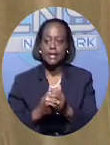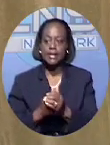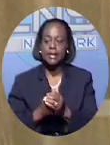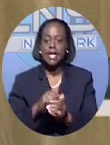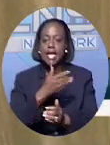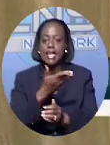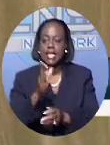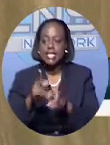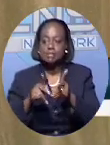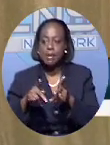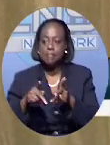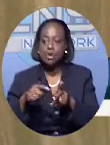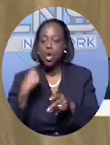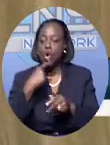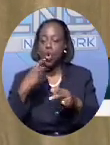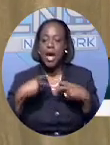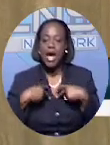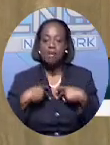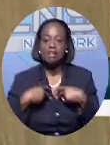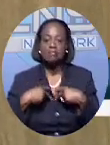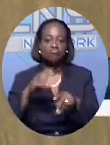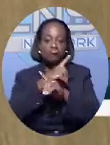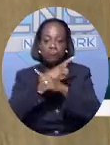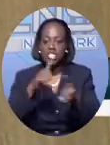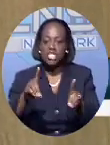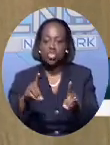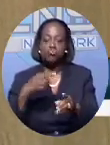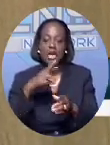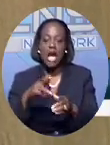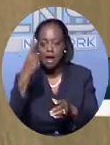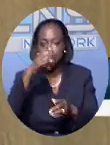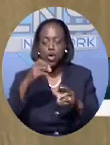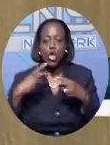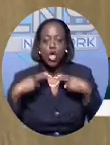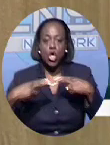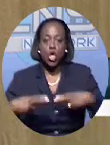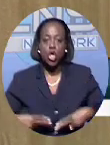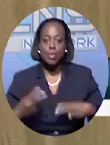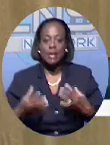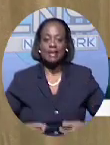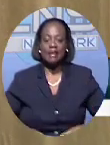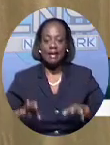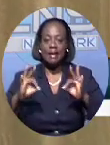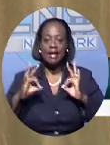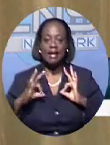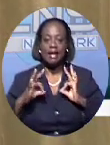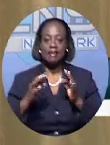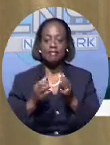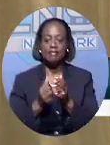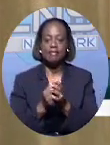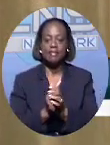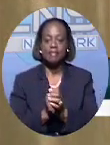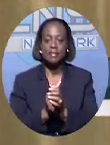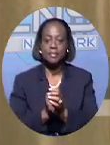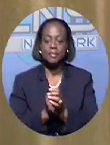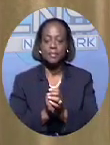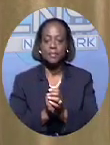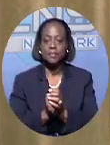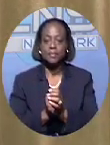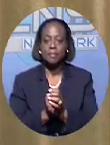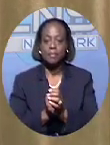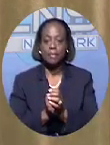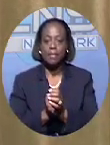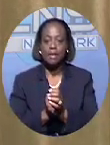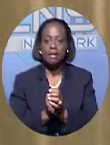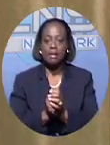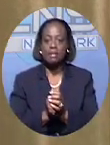these people who have a total disregard for human civility, a disregard for human life,